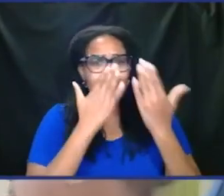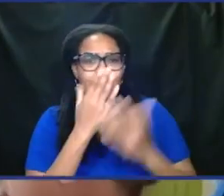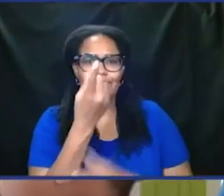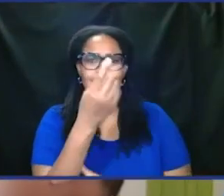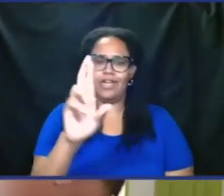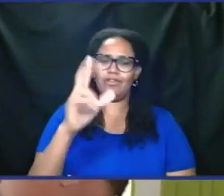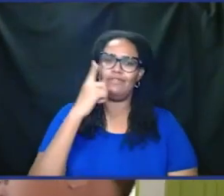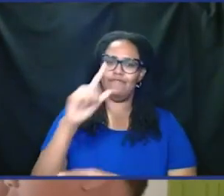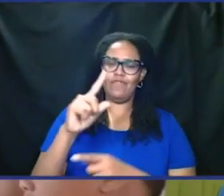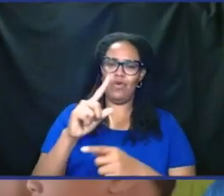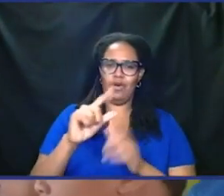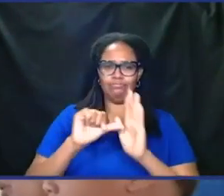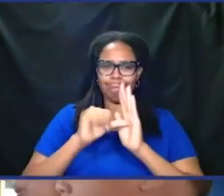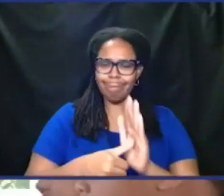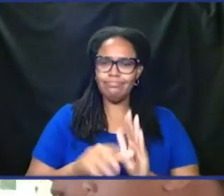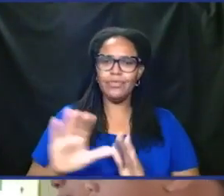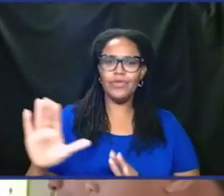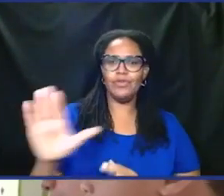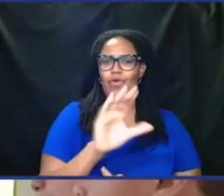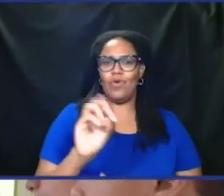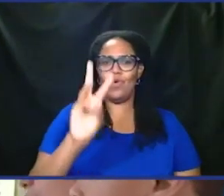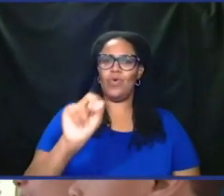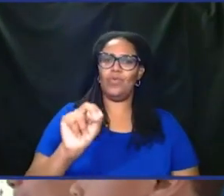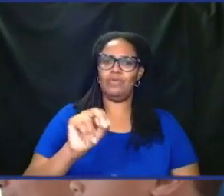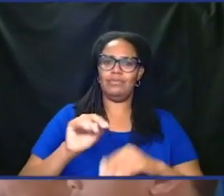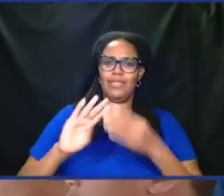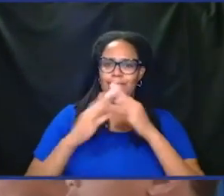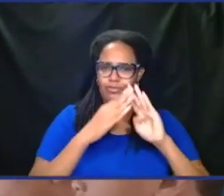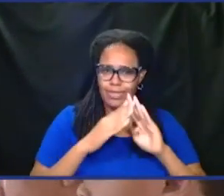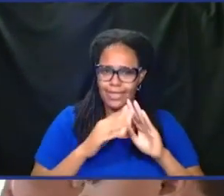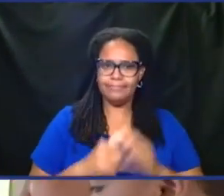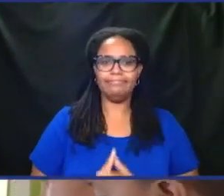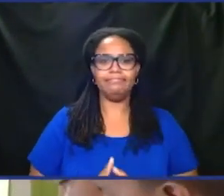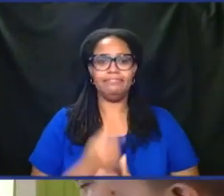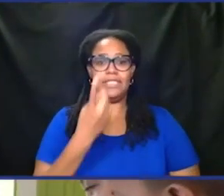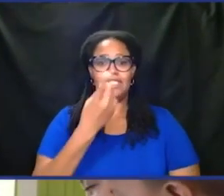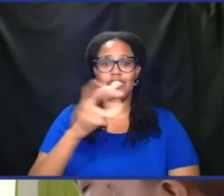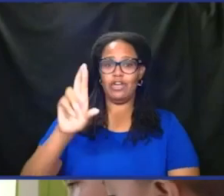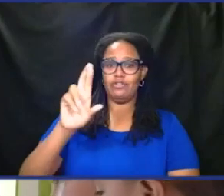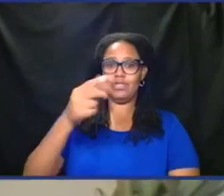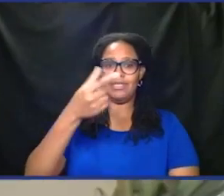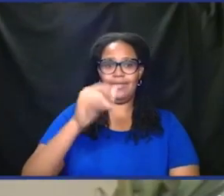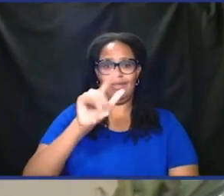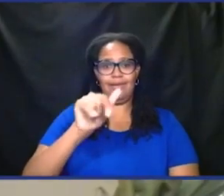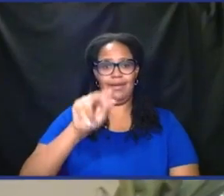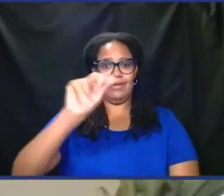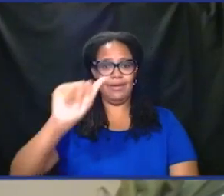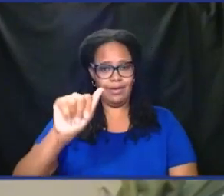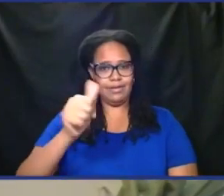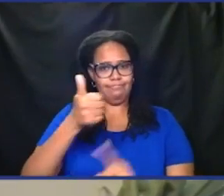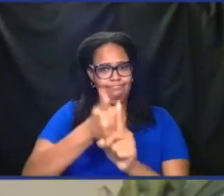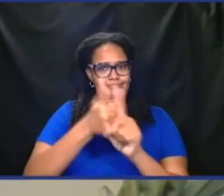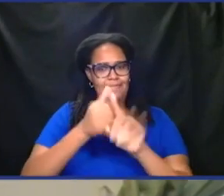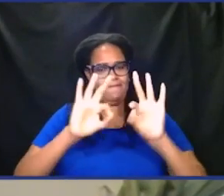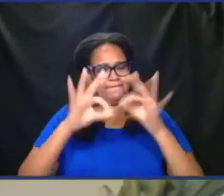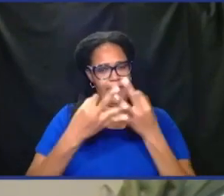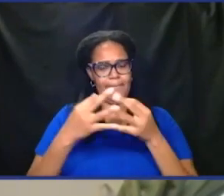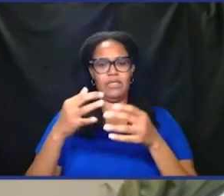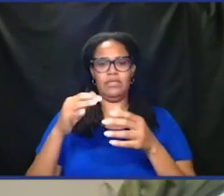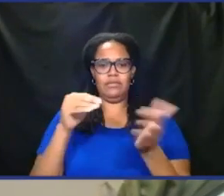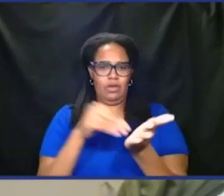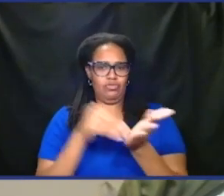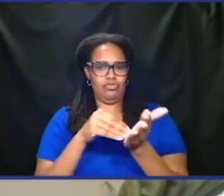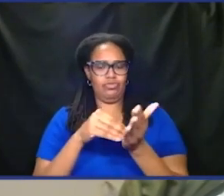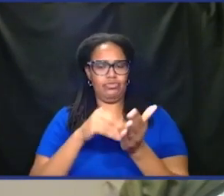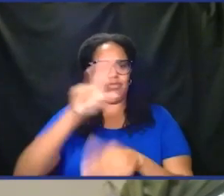community. Dr. Maria Mayumi Giliana is a family practice doctor in the Philippines, but when disaster strikes, she cares